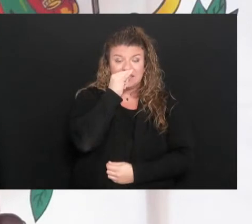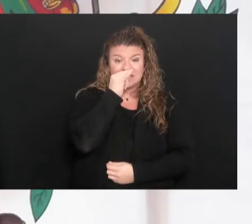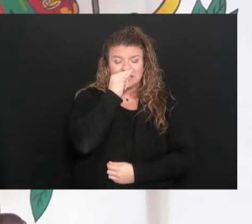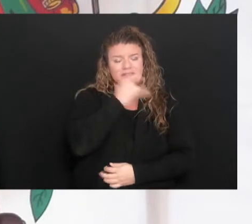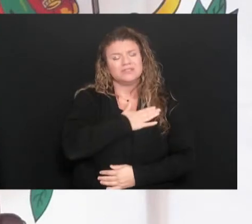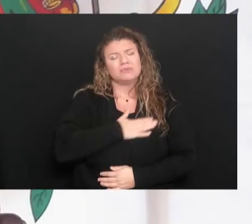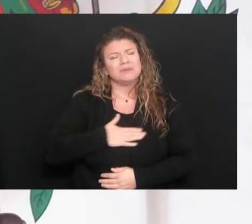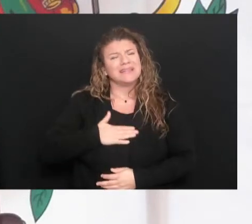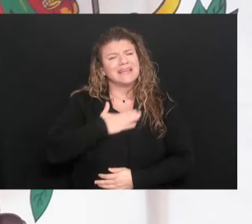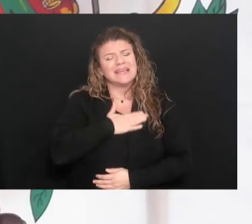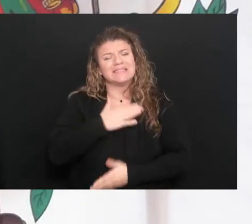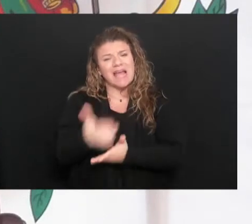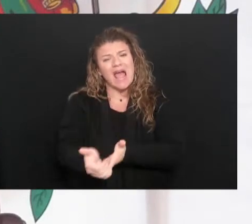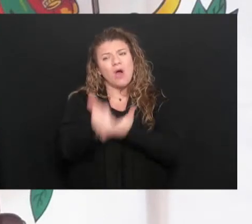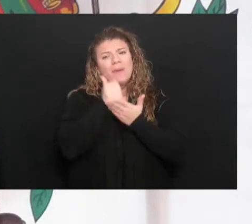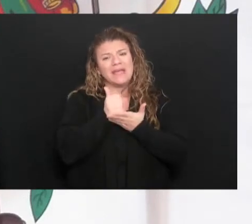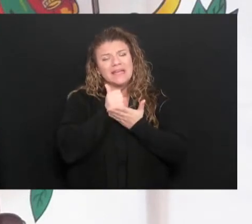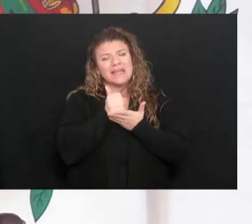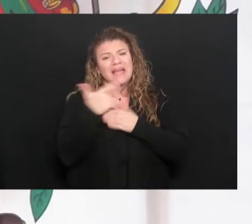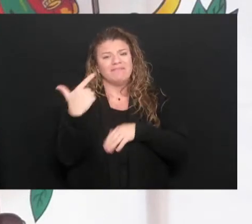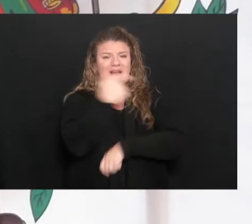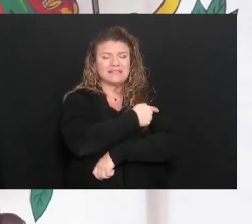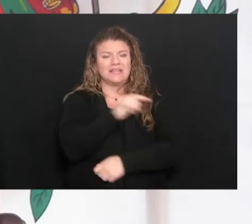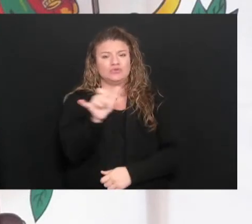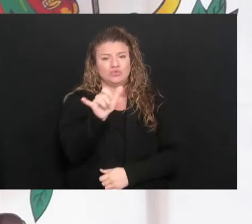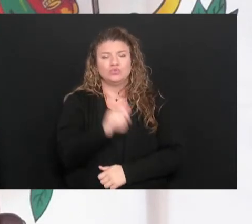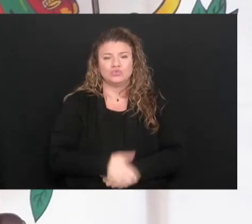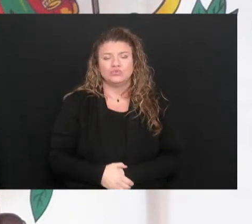please help me get them vaccinated as well.